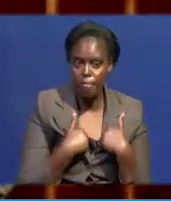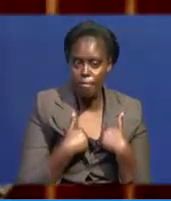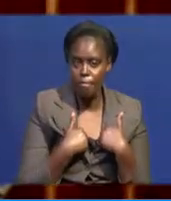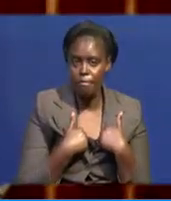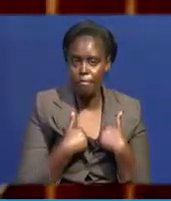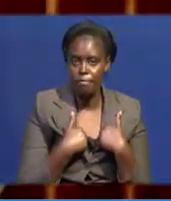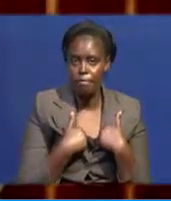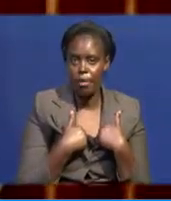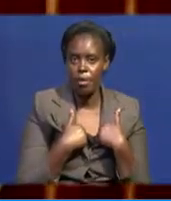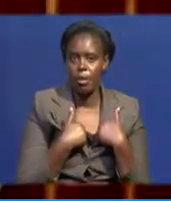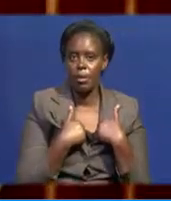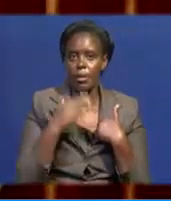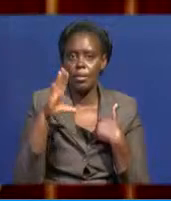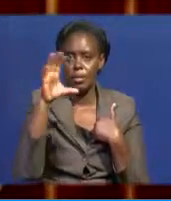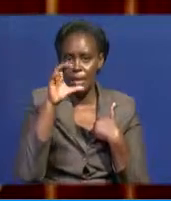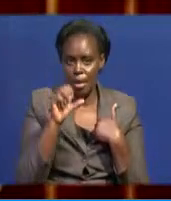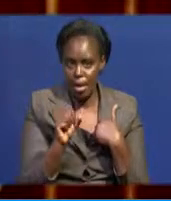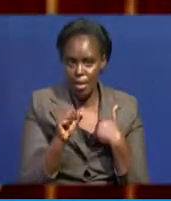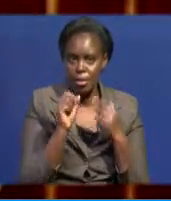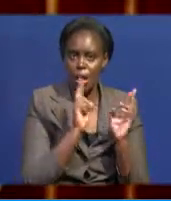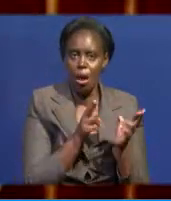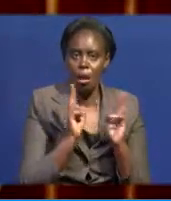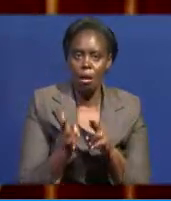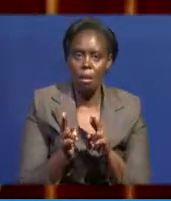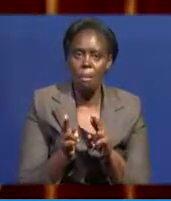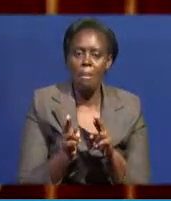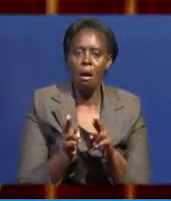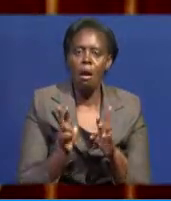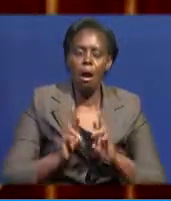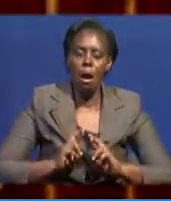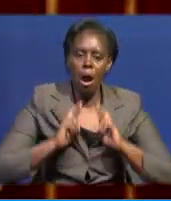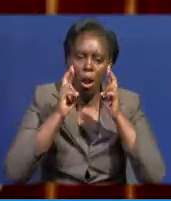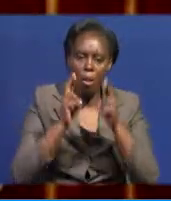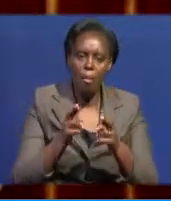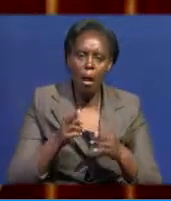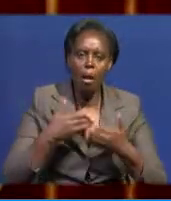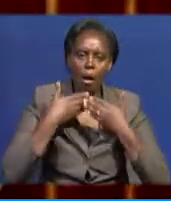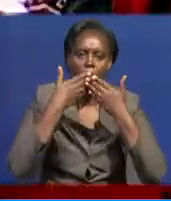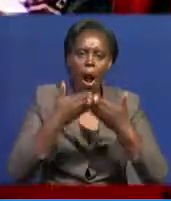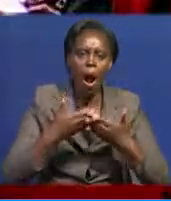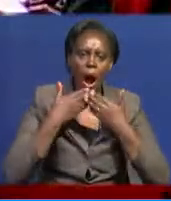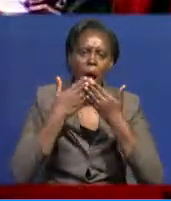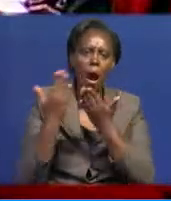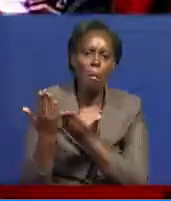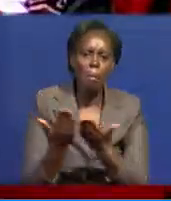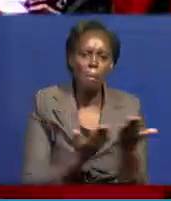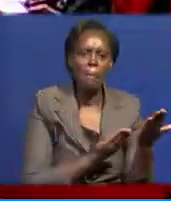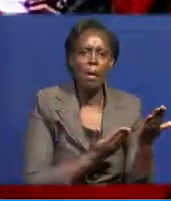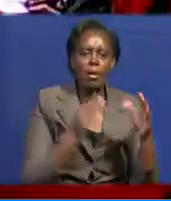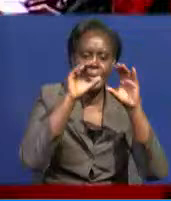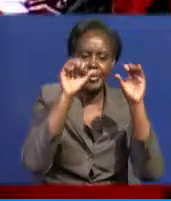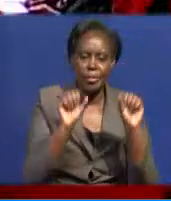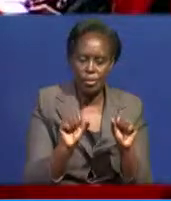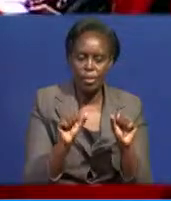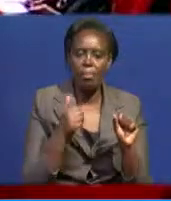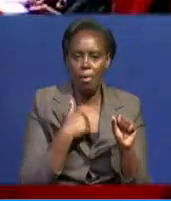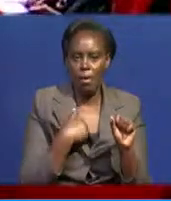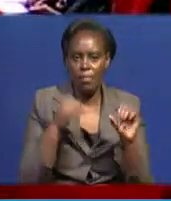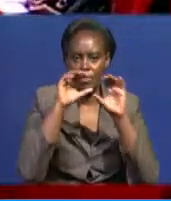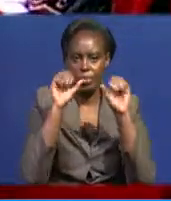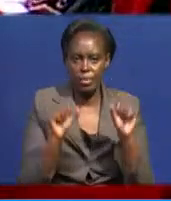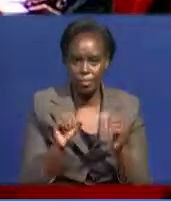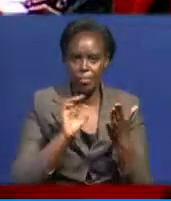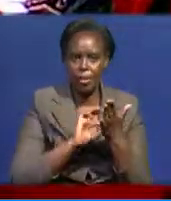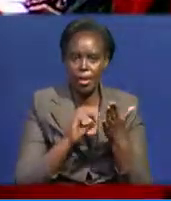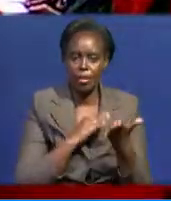maybe I could get your directions. Madam, she is usually... The reports, the responses are uploaded on the system. Maybe the clerk